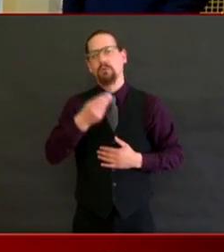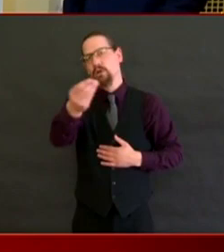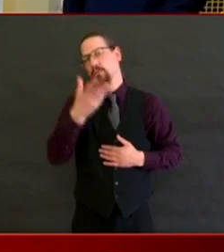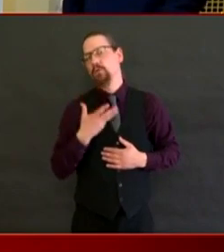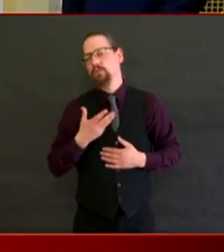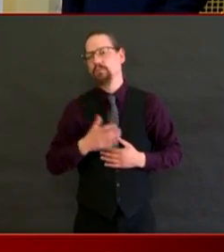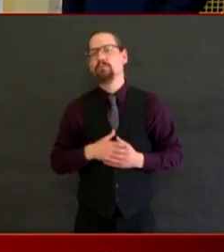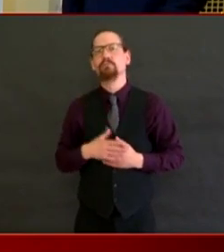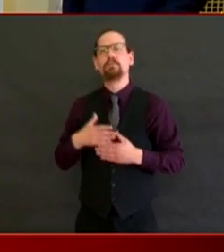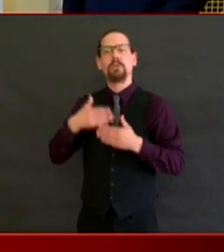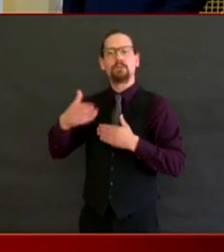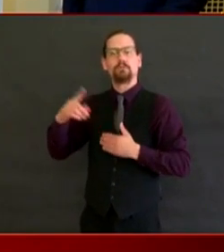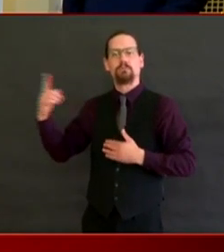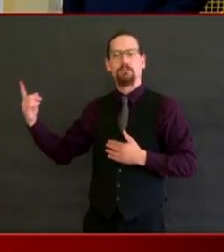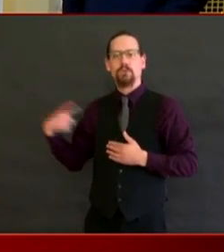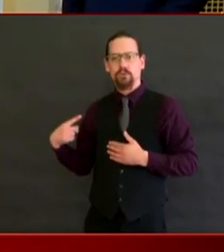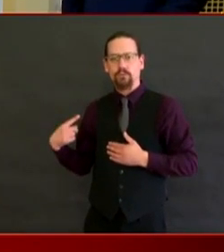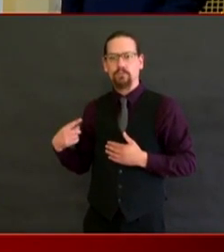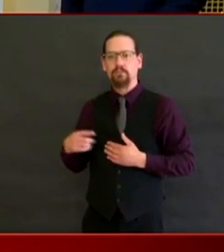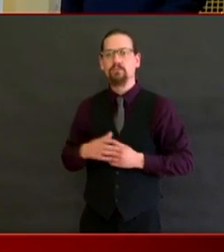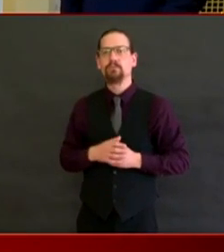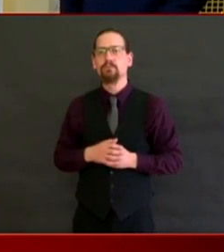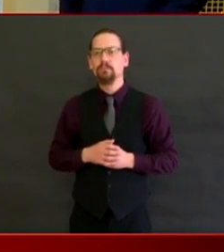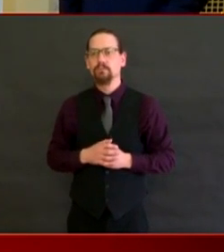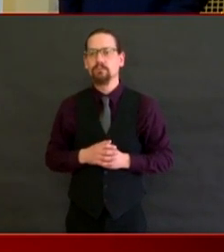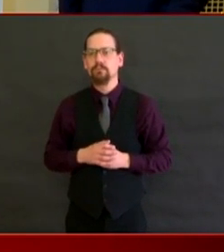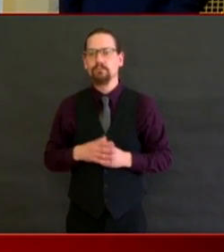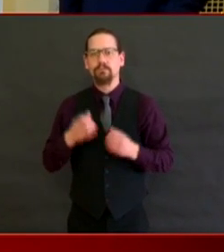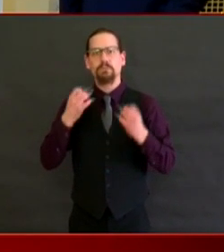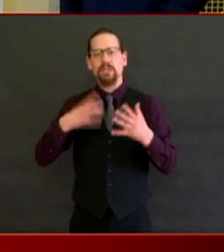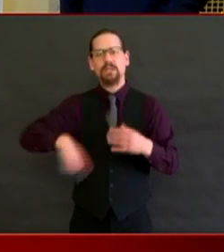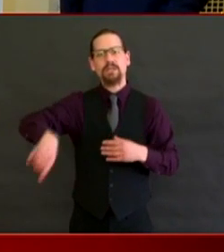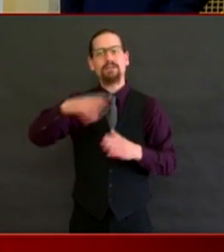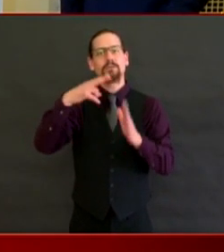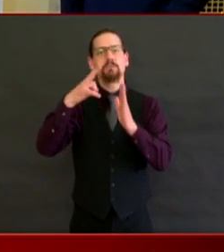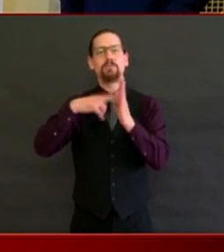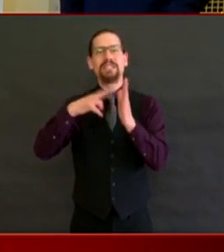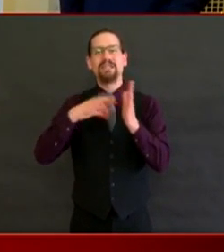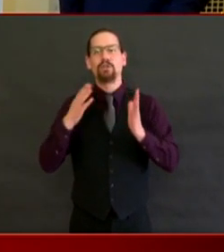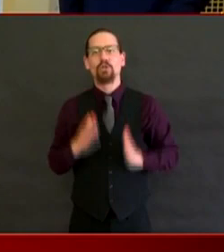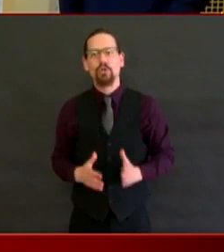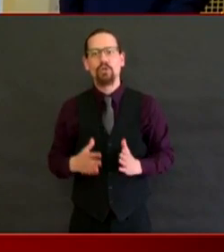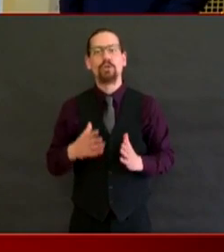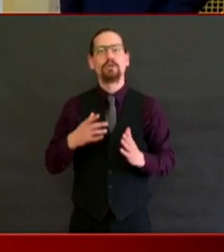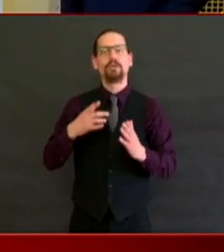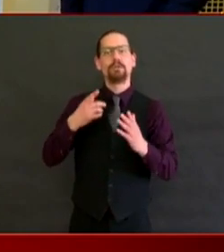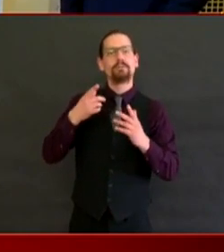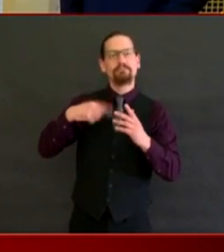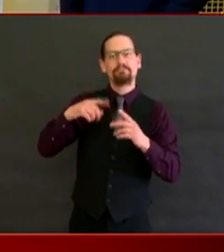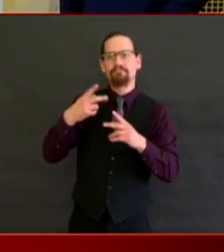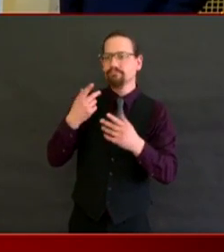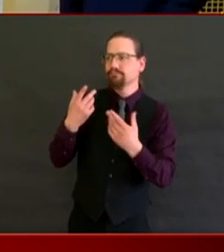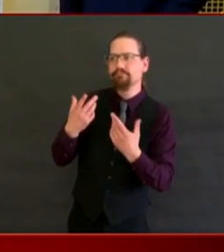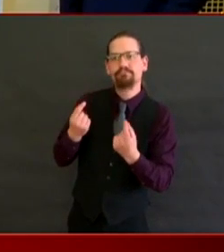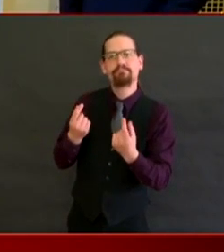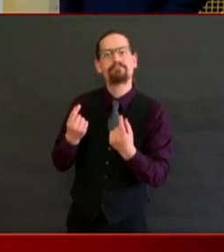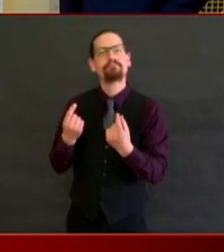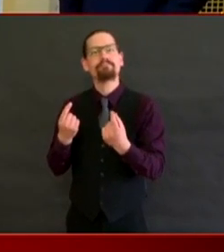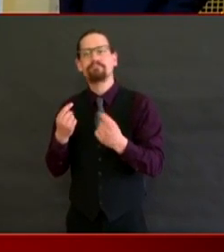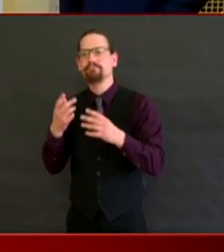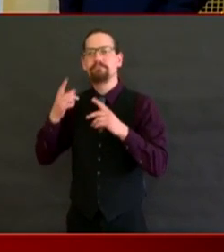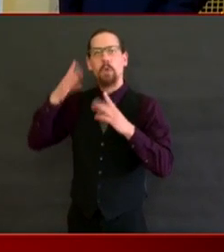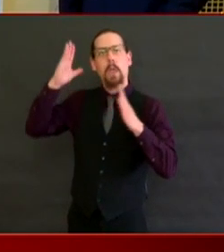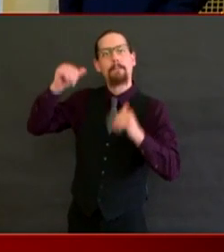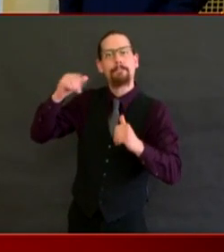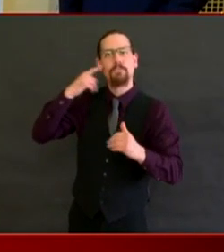our readers are looking for a sign of hope. What statistics or information should Rhode Islanders be looking at for hope to know we are all going to get